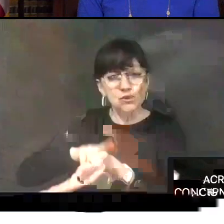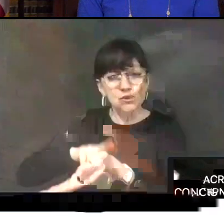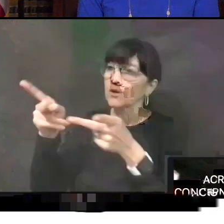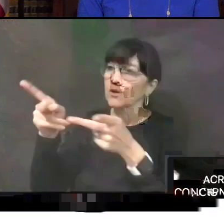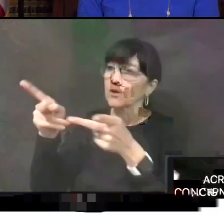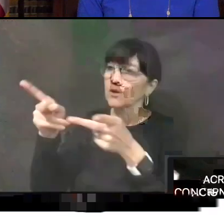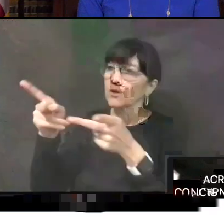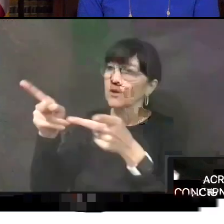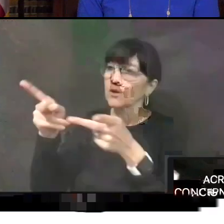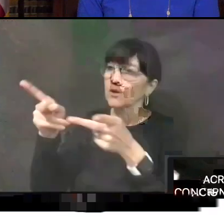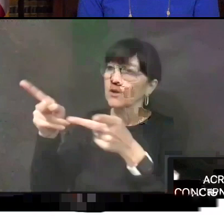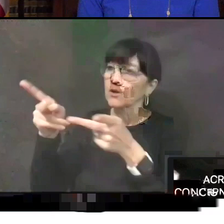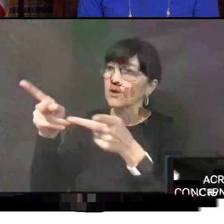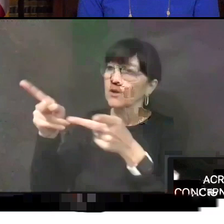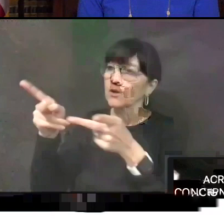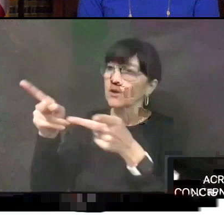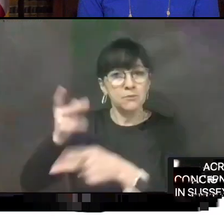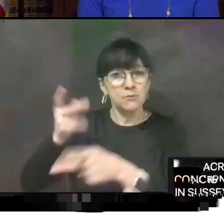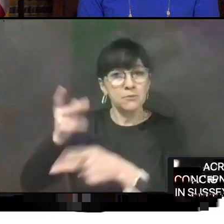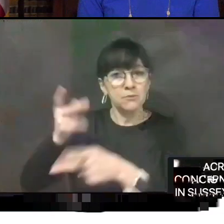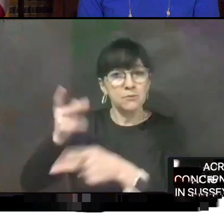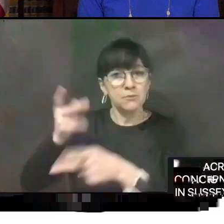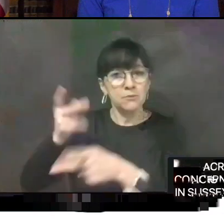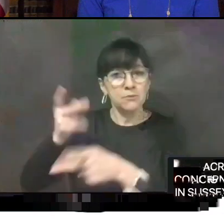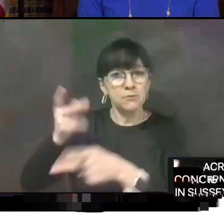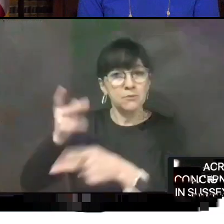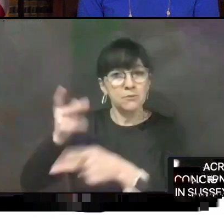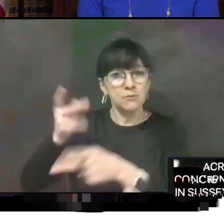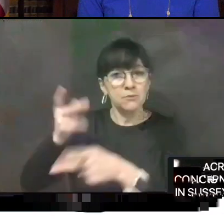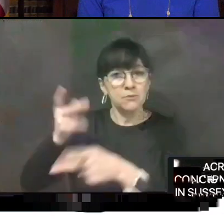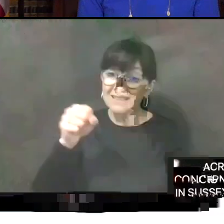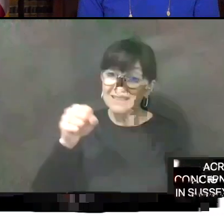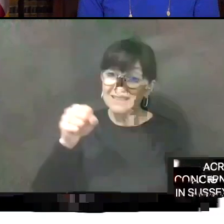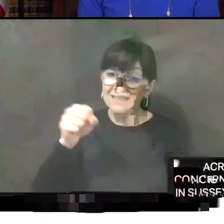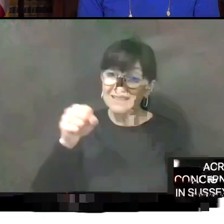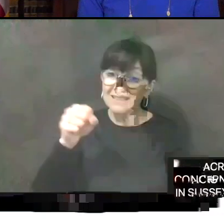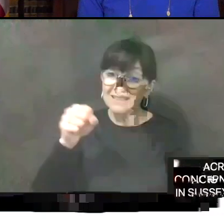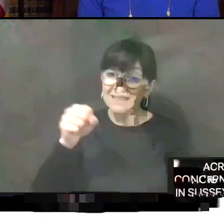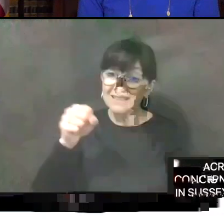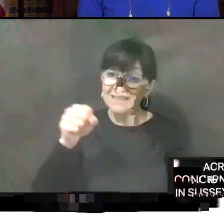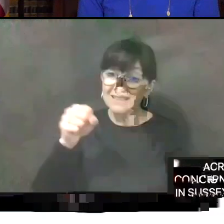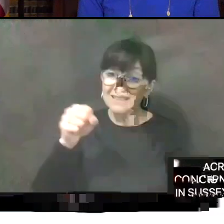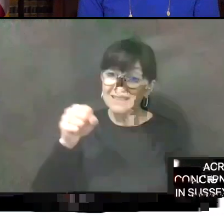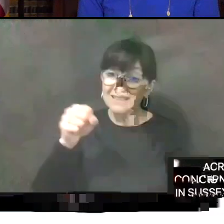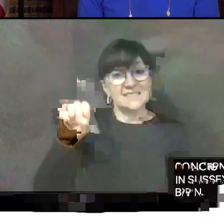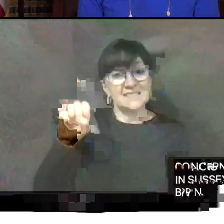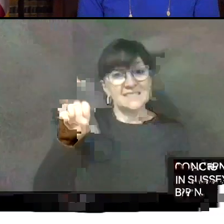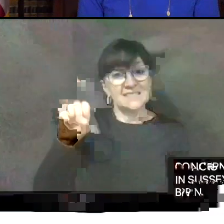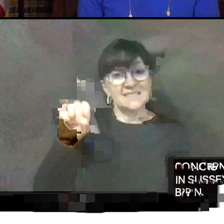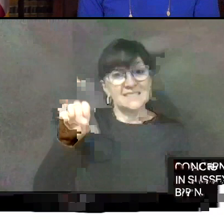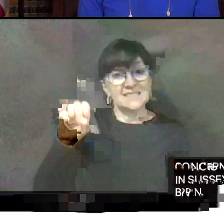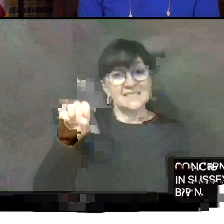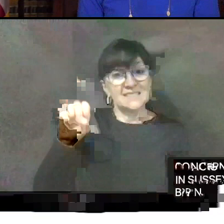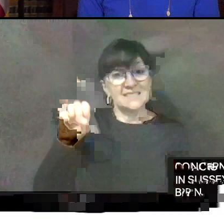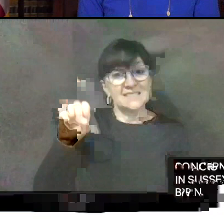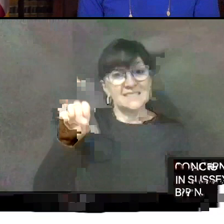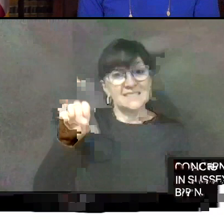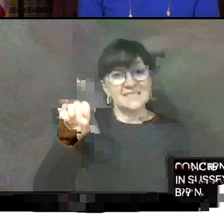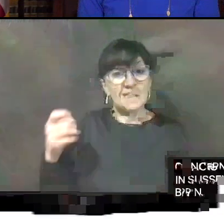Lieutenant Governor mentioned, we have been dealing with a hot spot. And we also have a lot of concerns about some of our